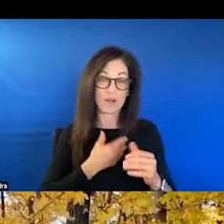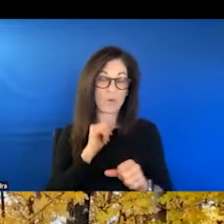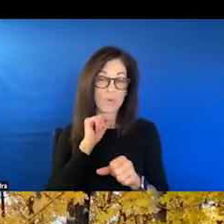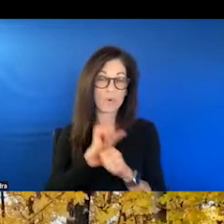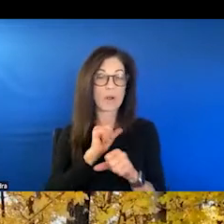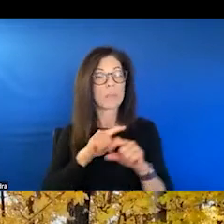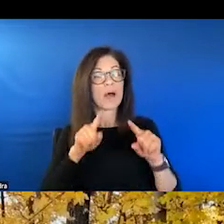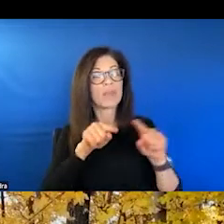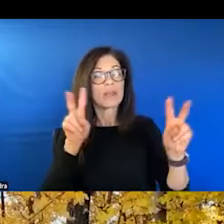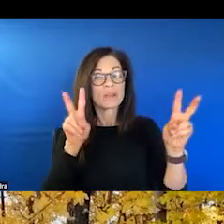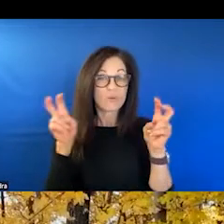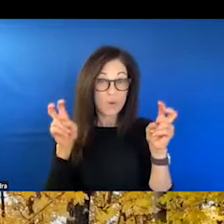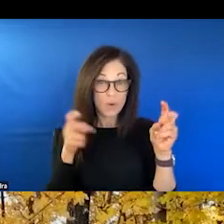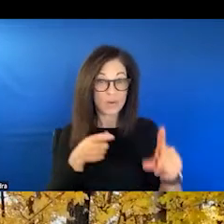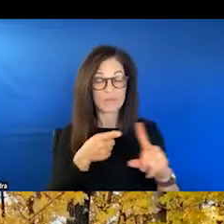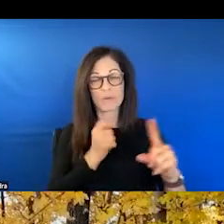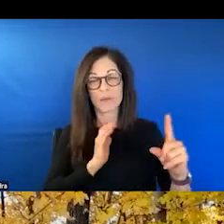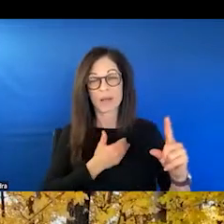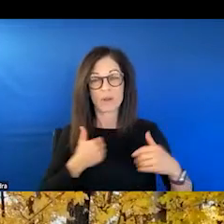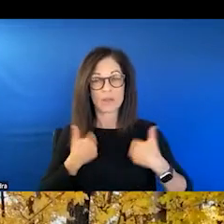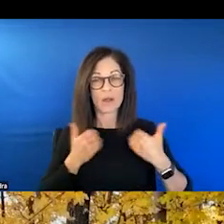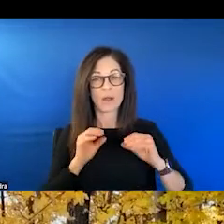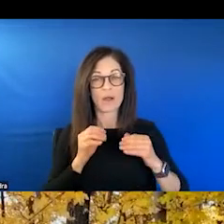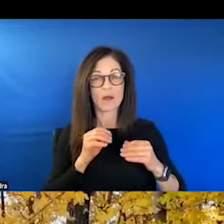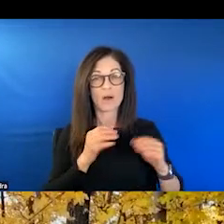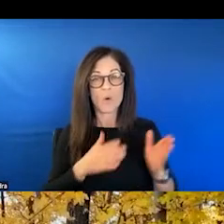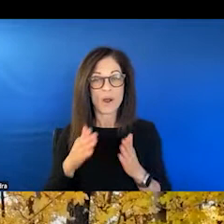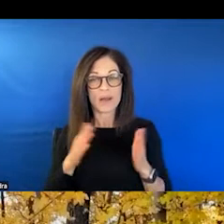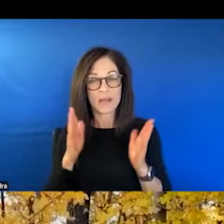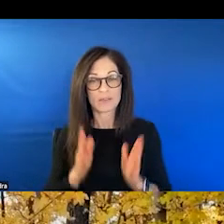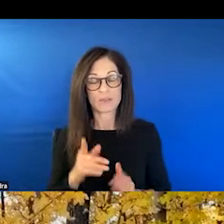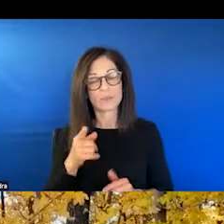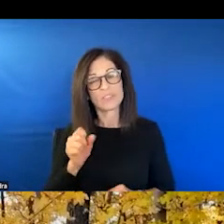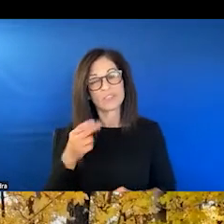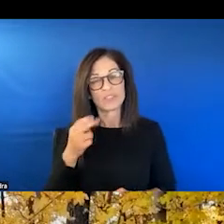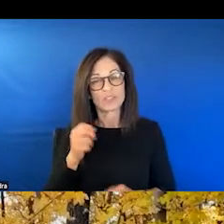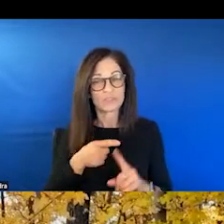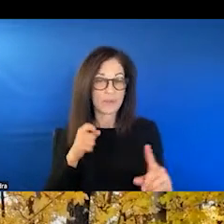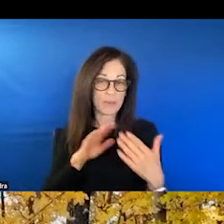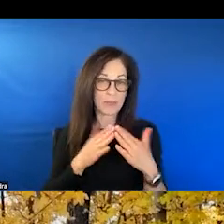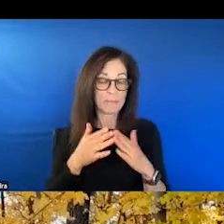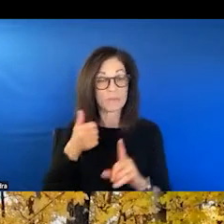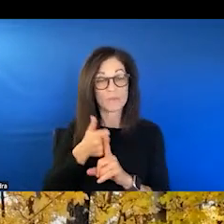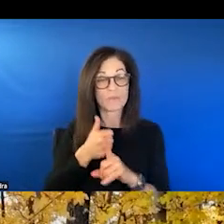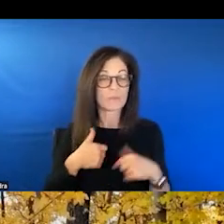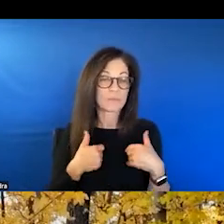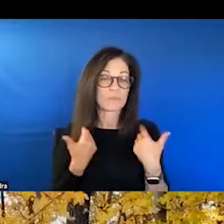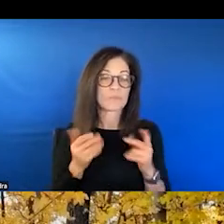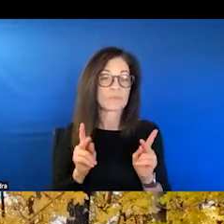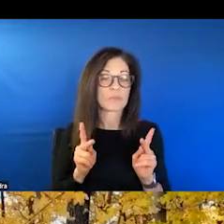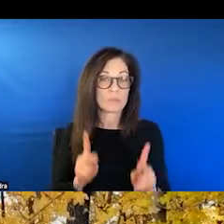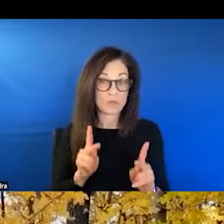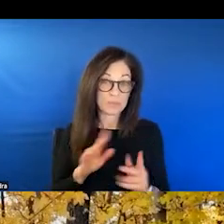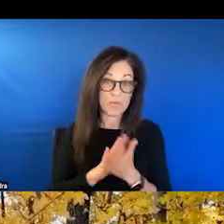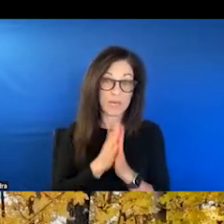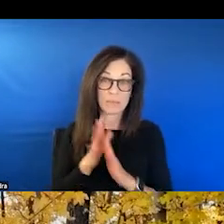quote is from our young organizer, and she comes from the community. So she was a young person that got involved